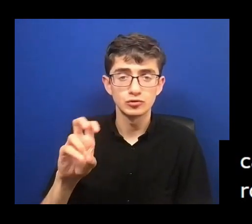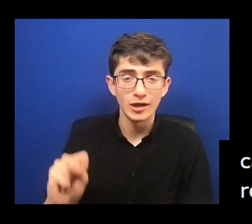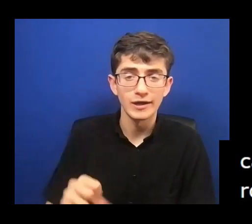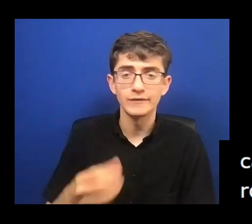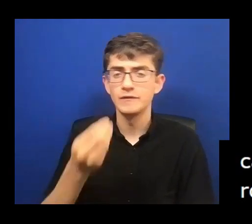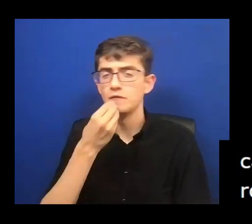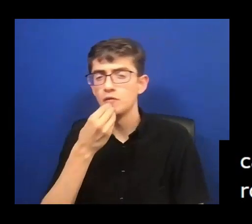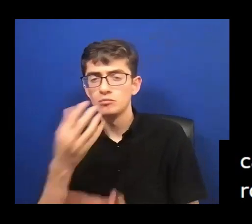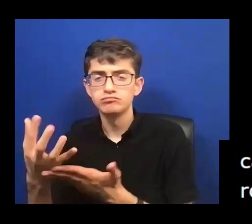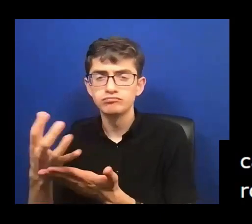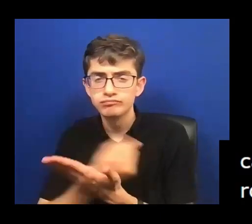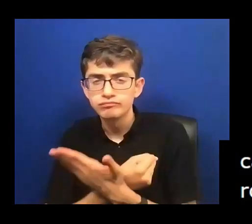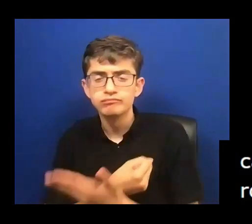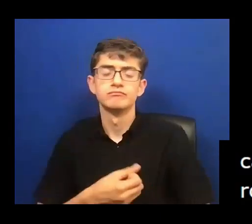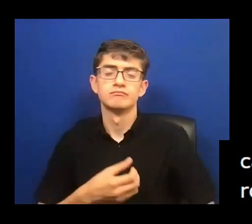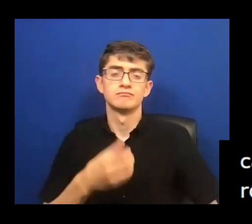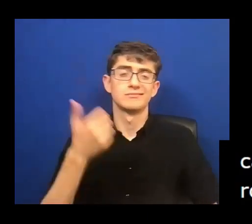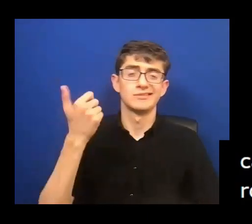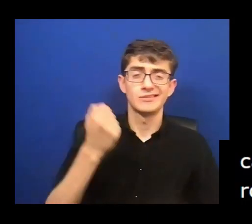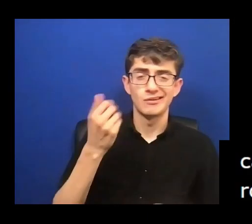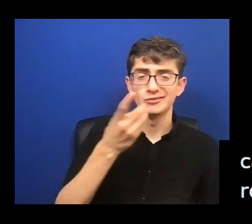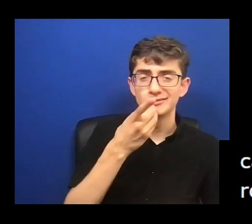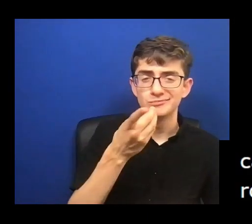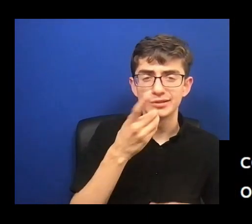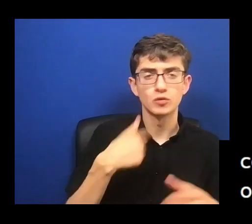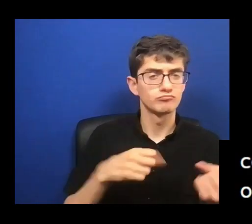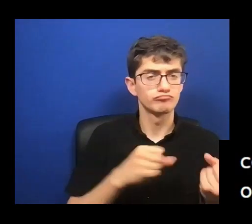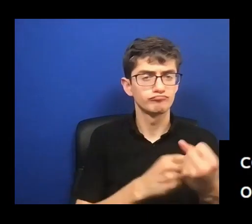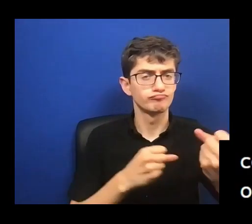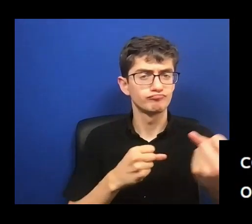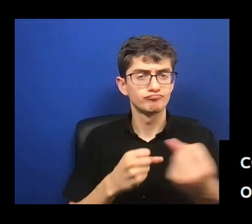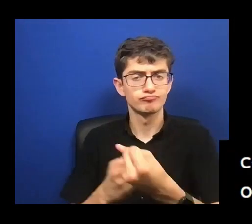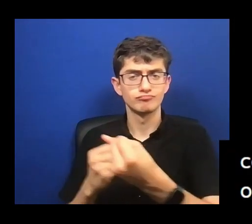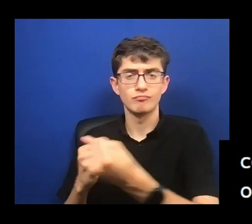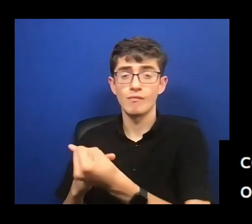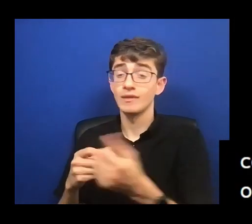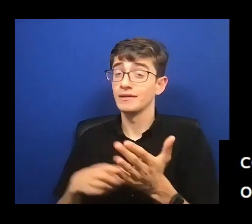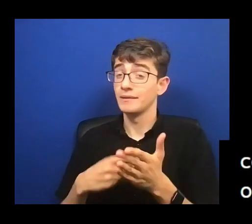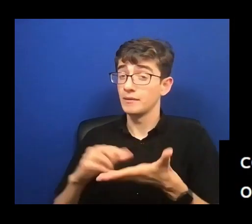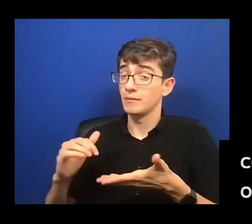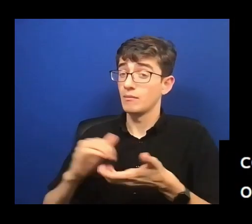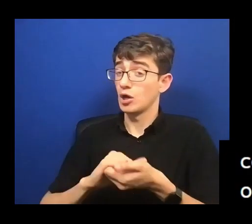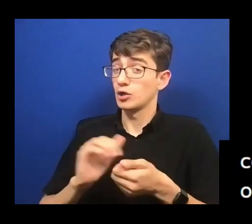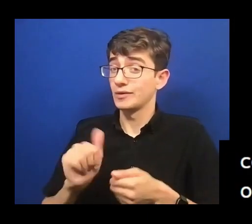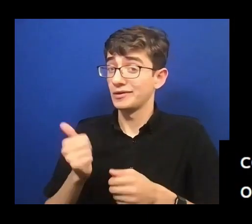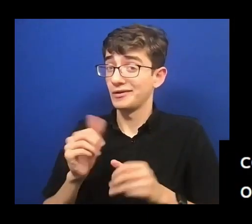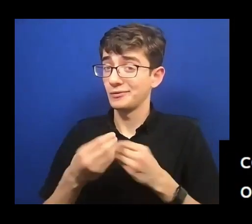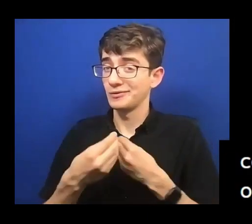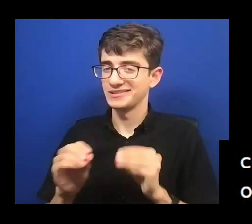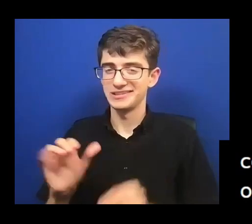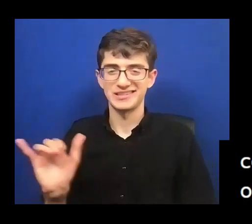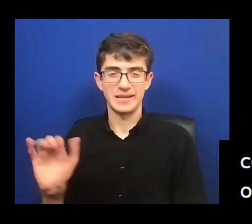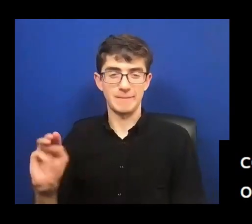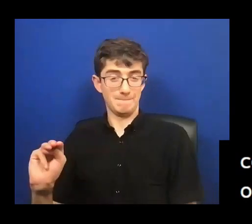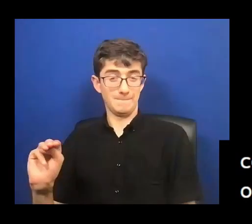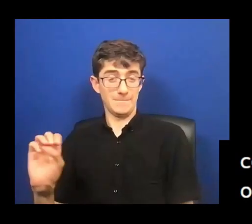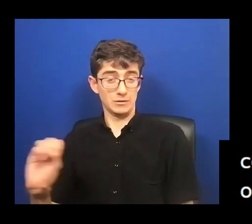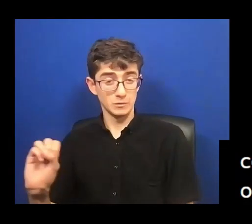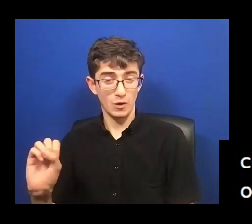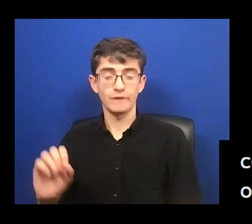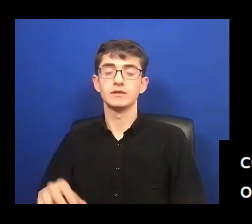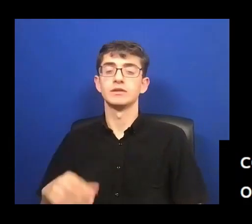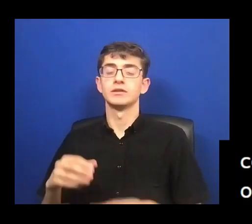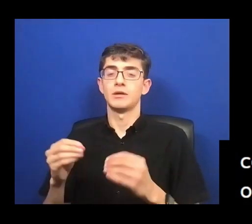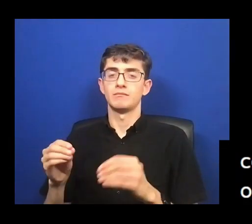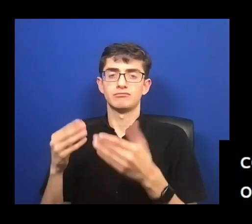sponsoring scholarship dinners, and partnering with other organizations like Microsoft and everyone on to support device access and digital